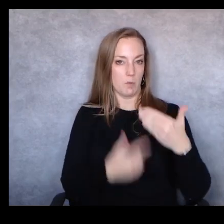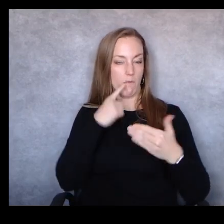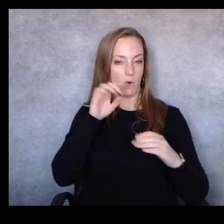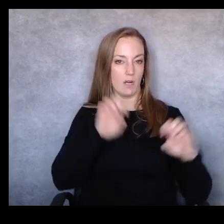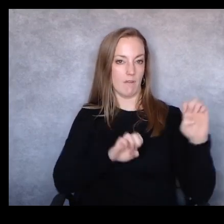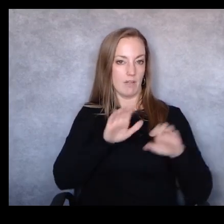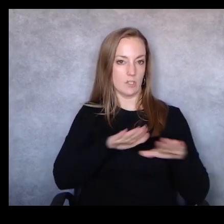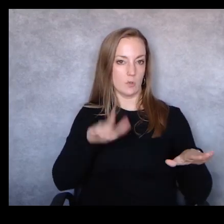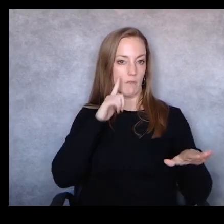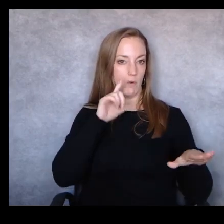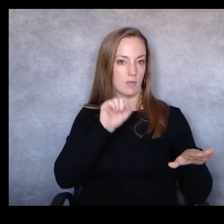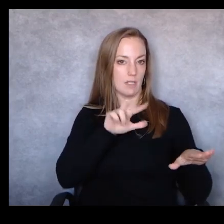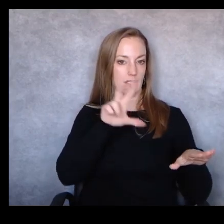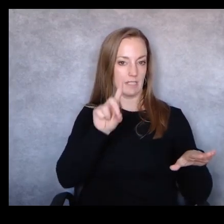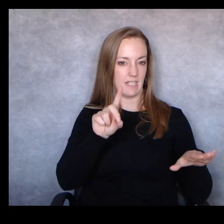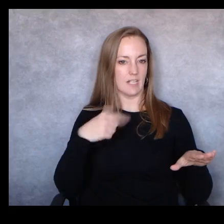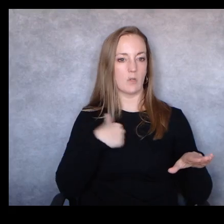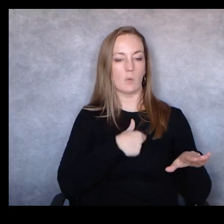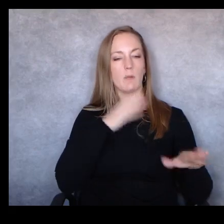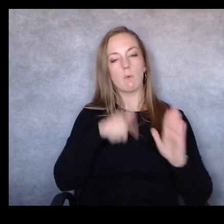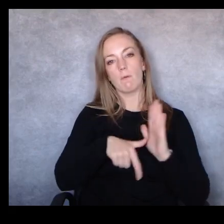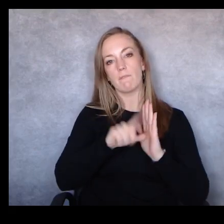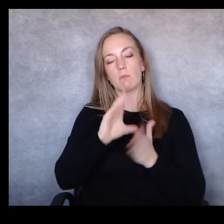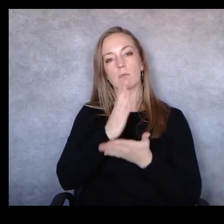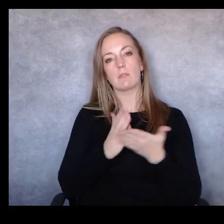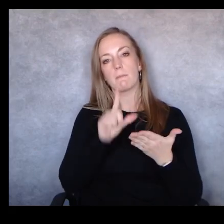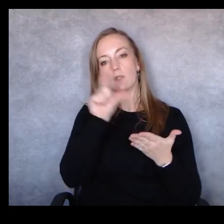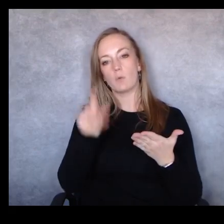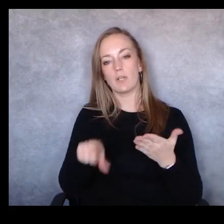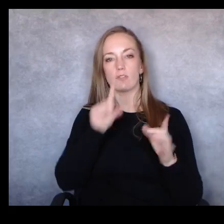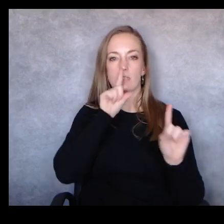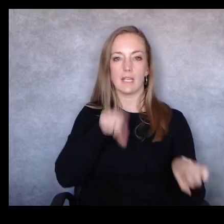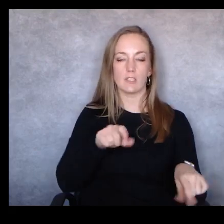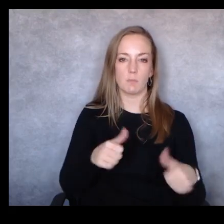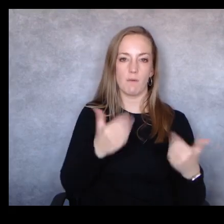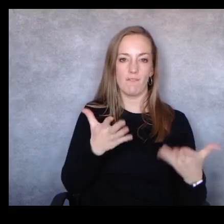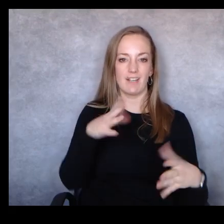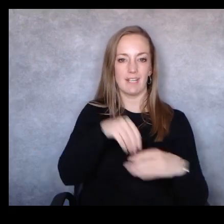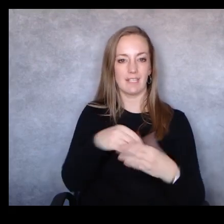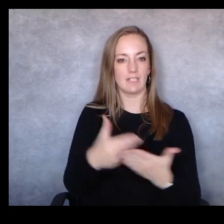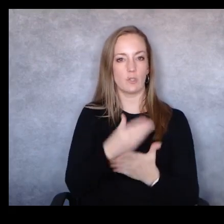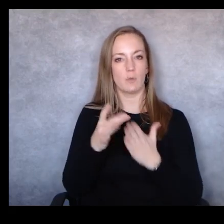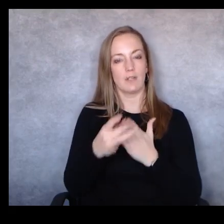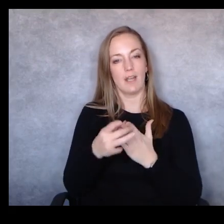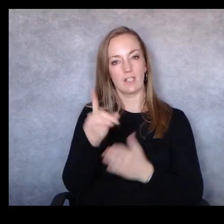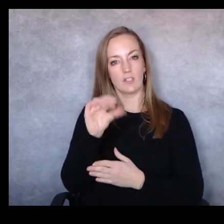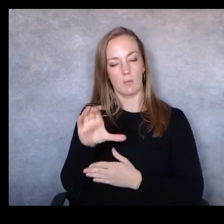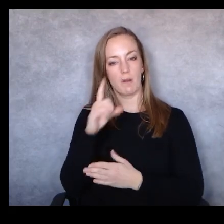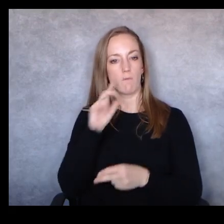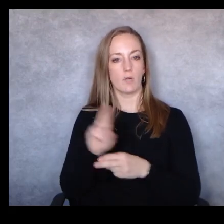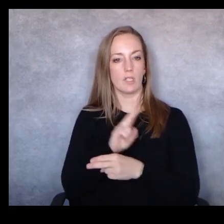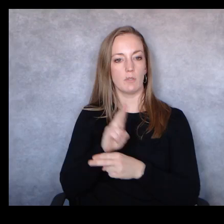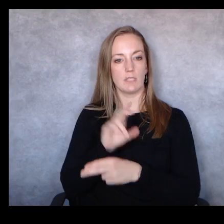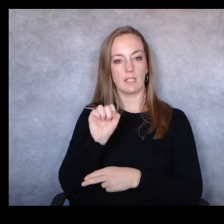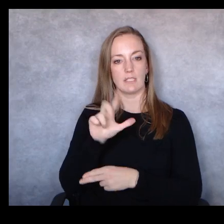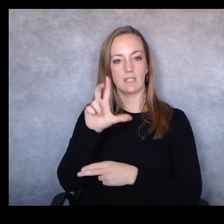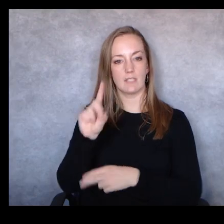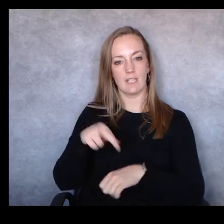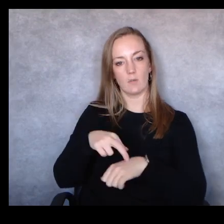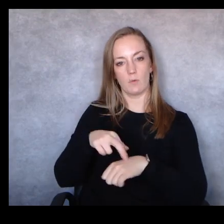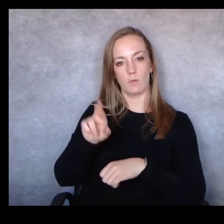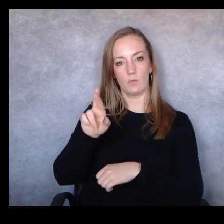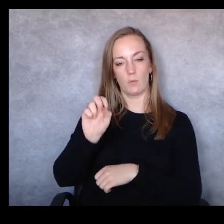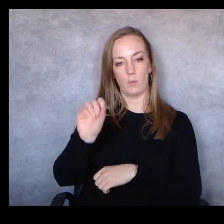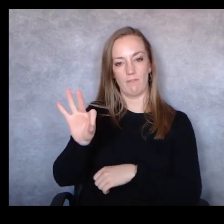evaluating children for SLD, we will review some of the questions and answers provided in the new guidance document for using SLD reference